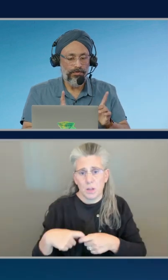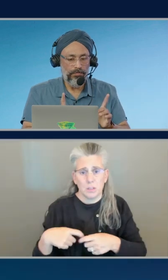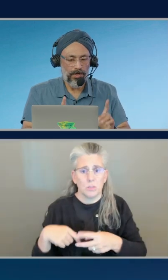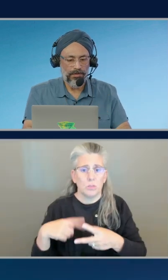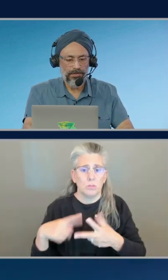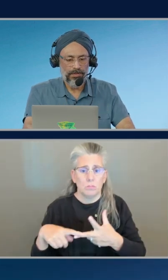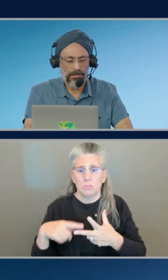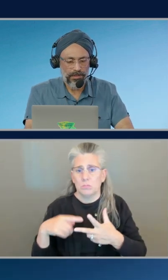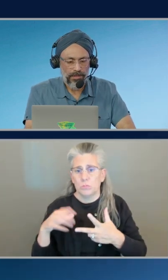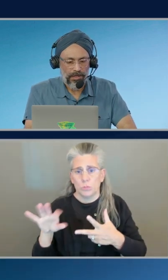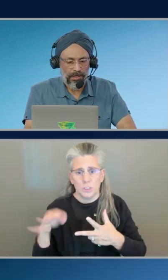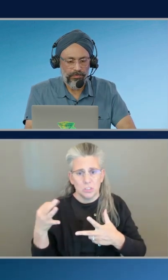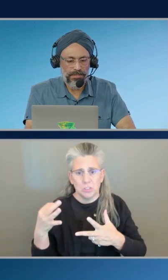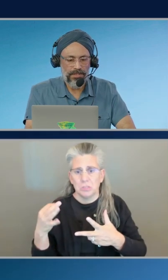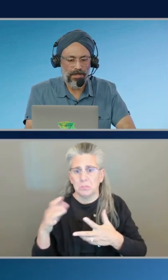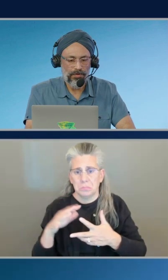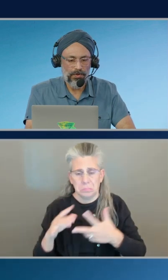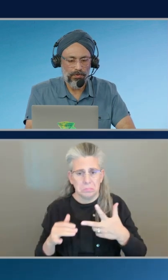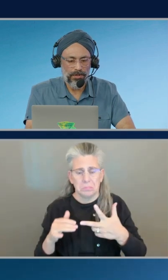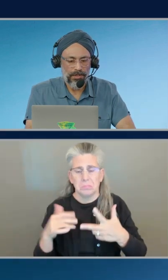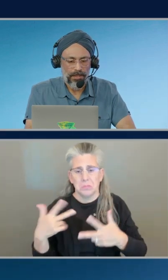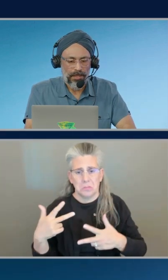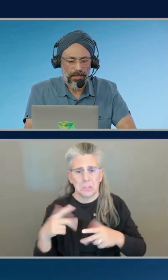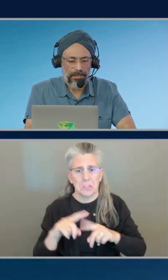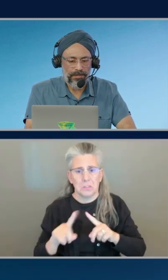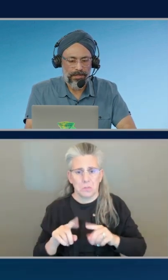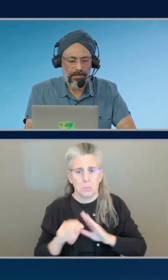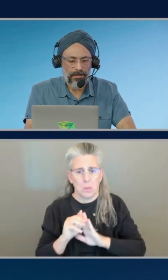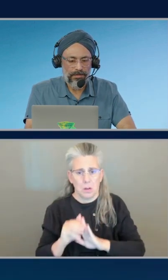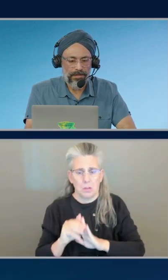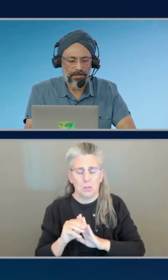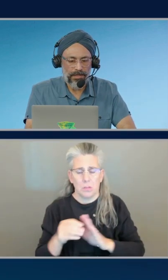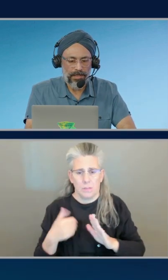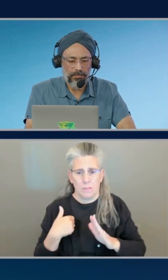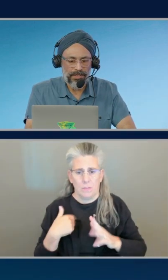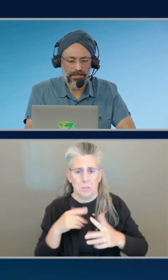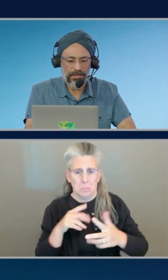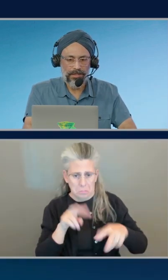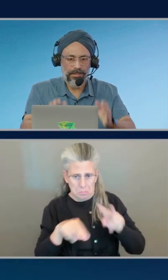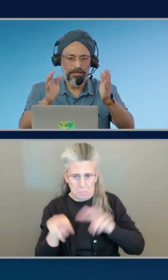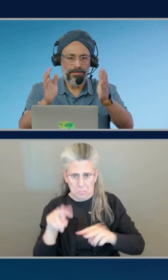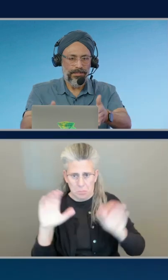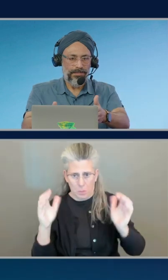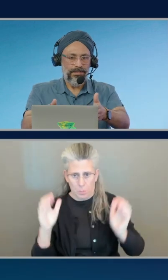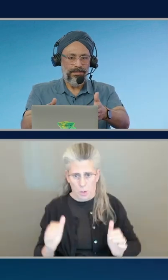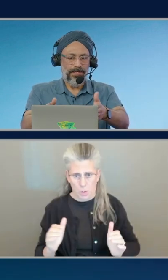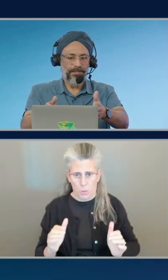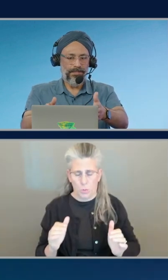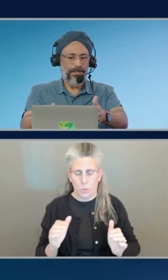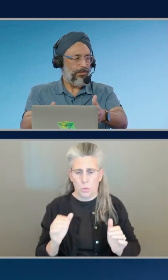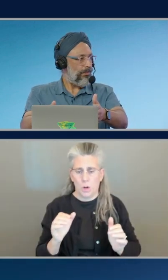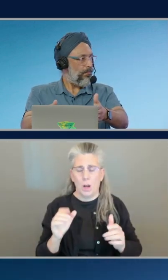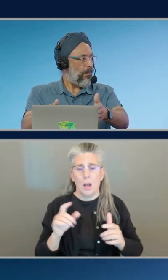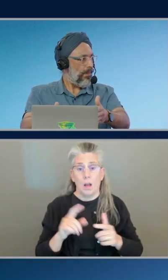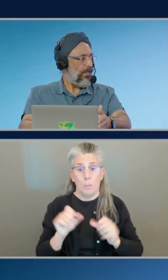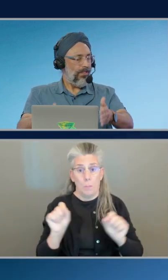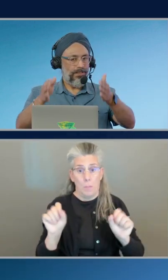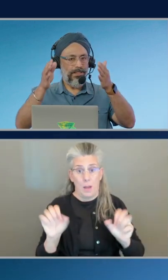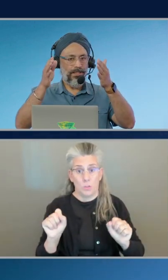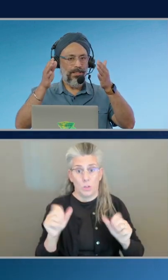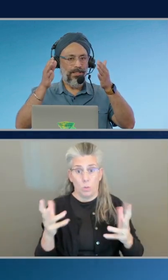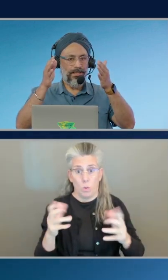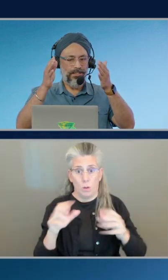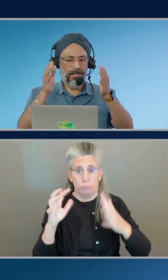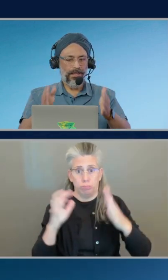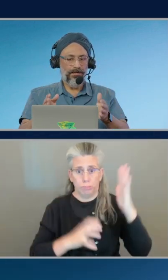two different models, right? And we'll see how those work. And then the entire magic is this. That's it.